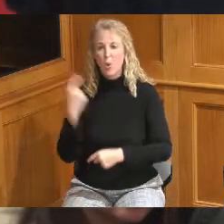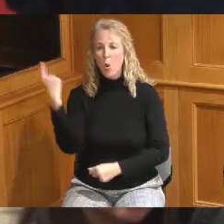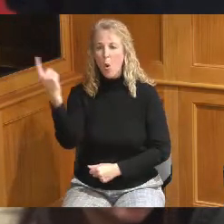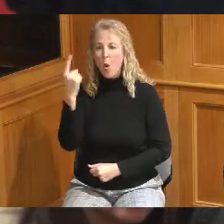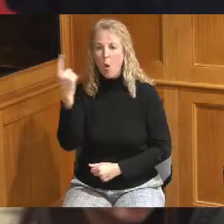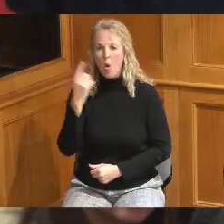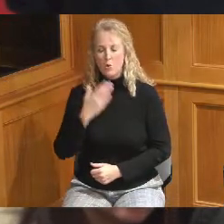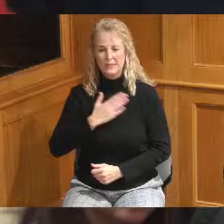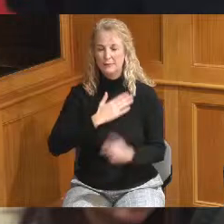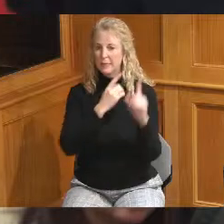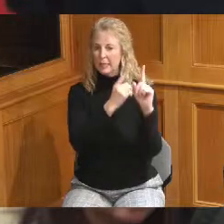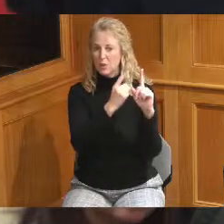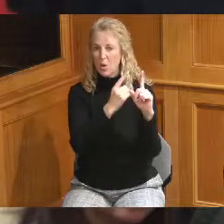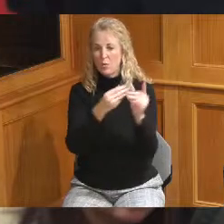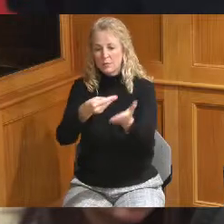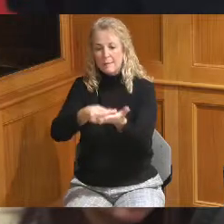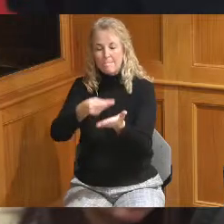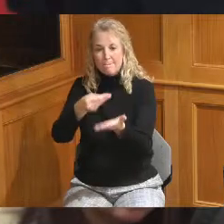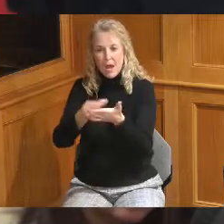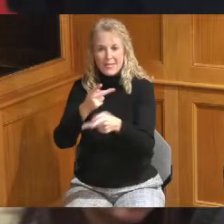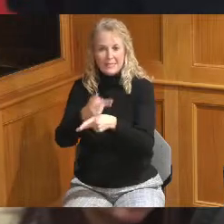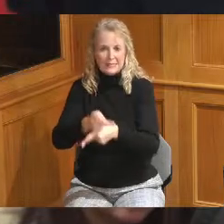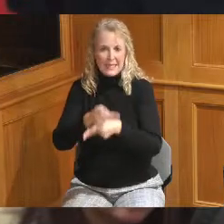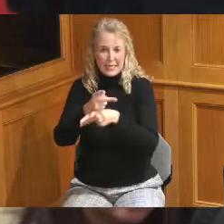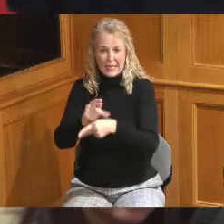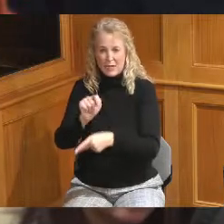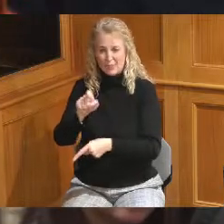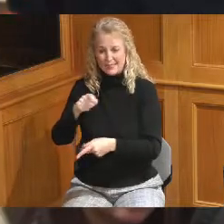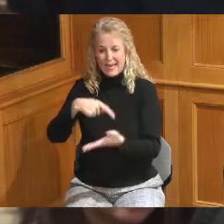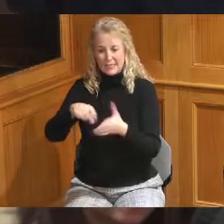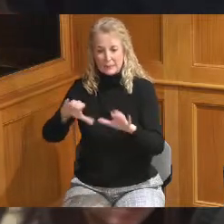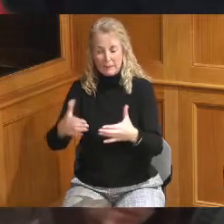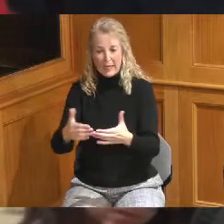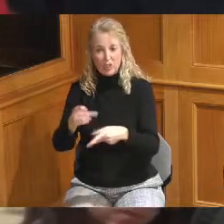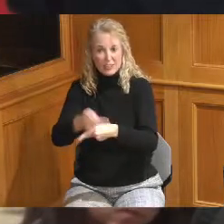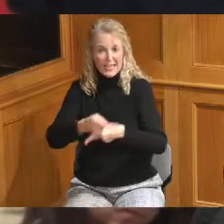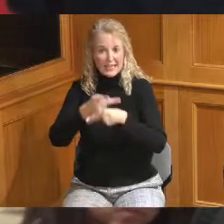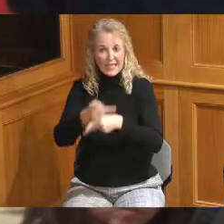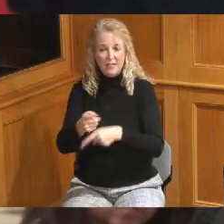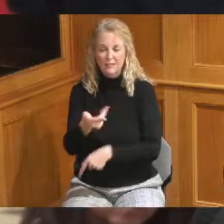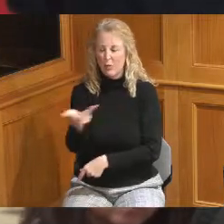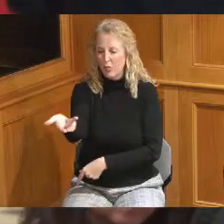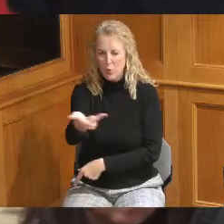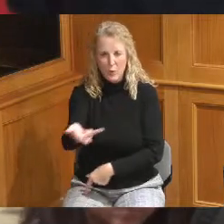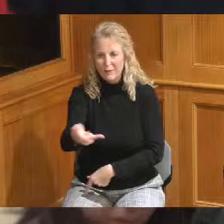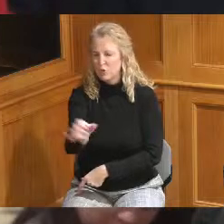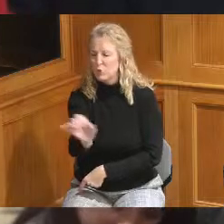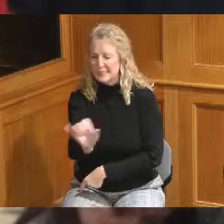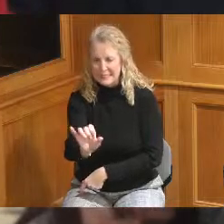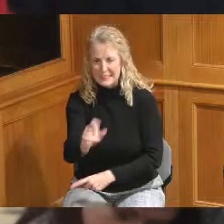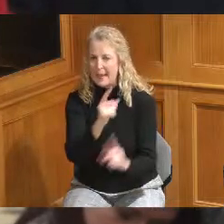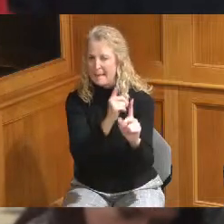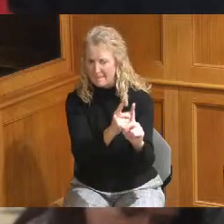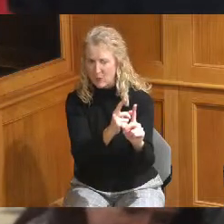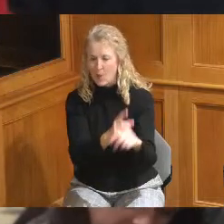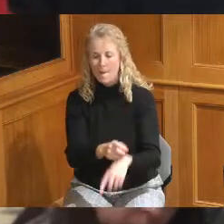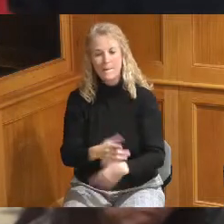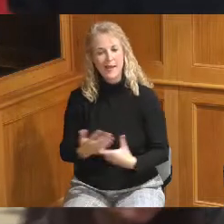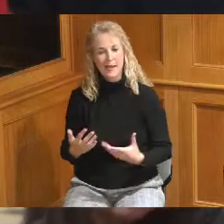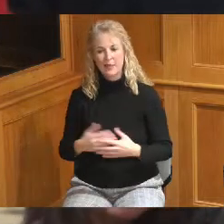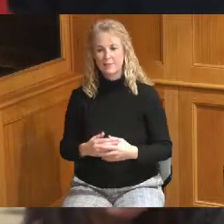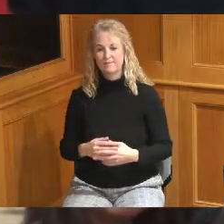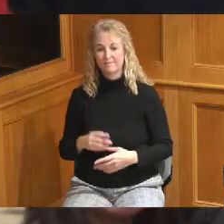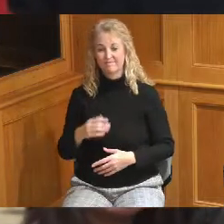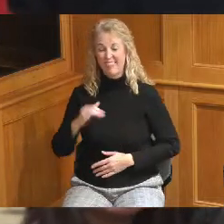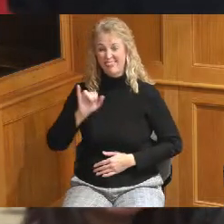I attacked any project, was what's best for the taxpayers. And I know you guys do the same thing up here, but that is certainly what has